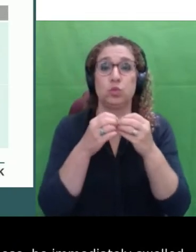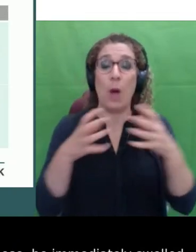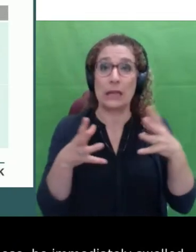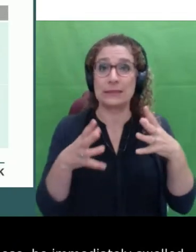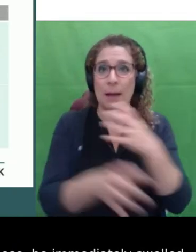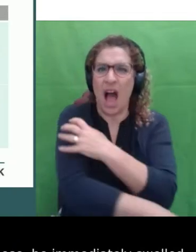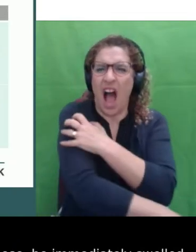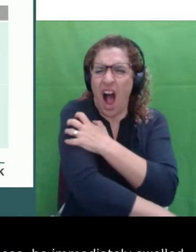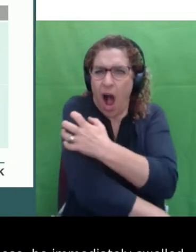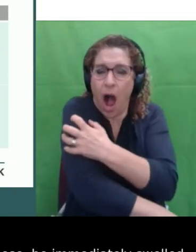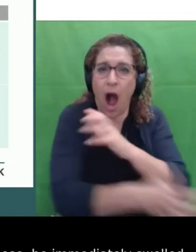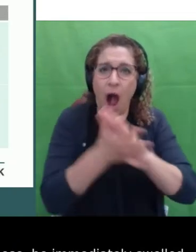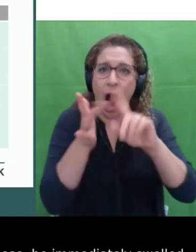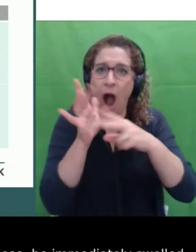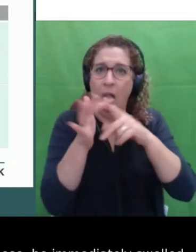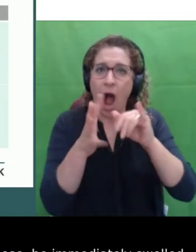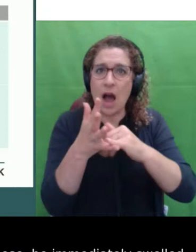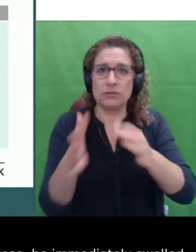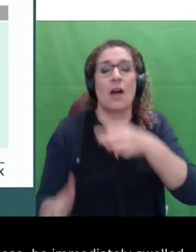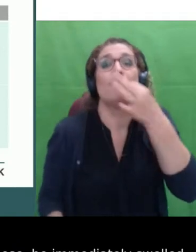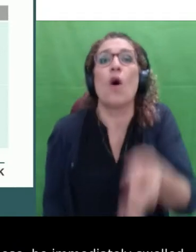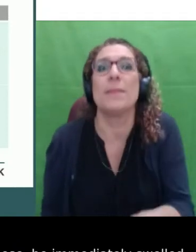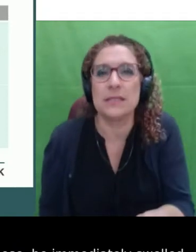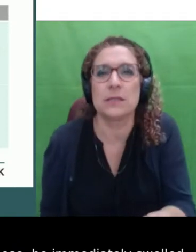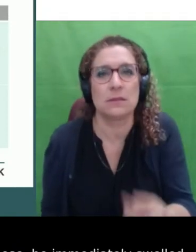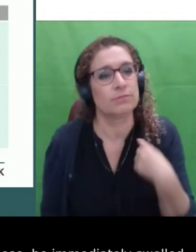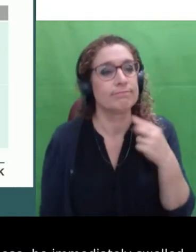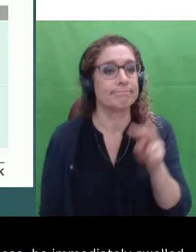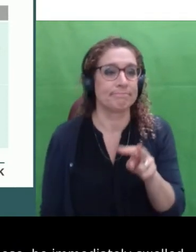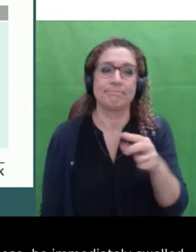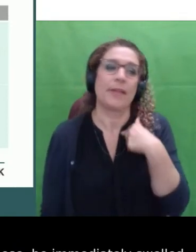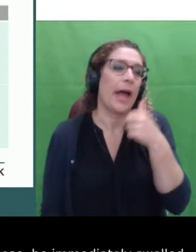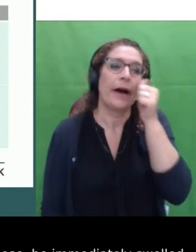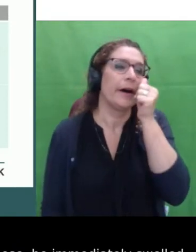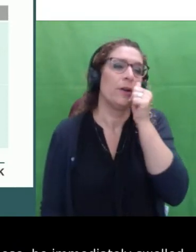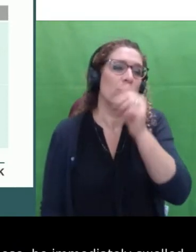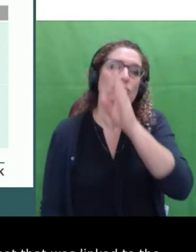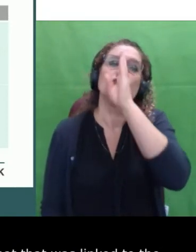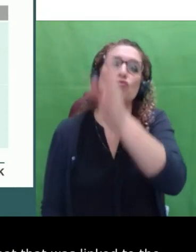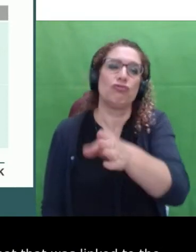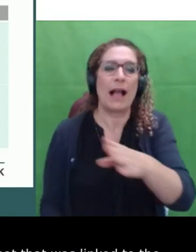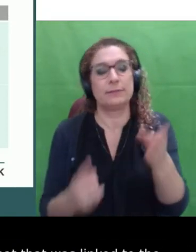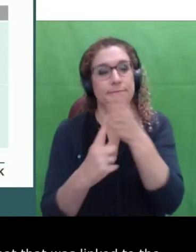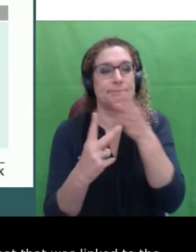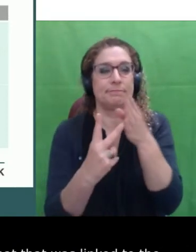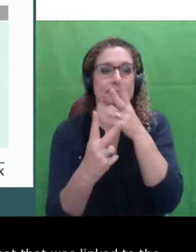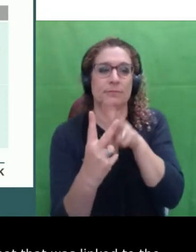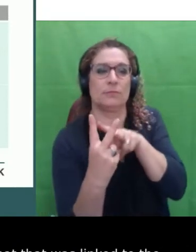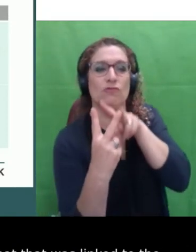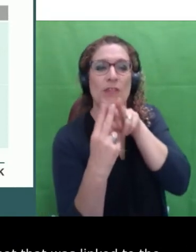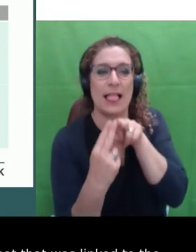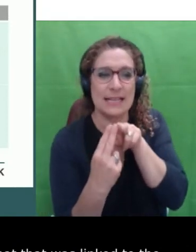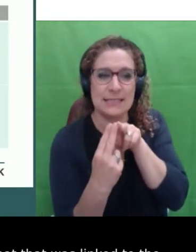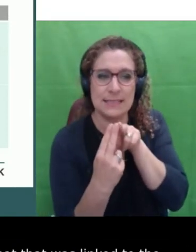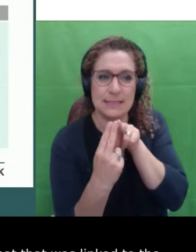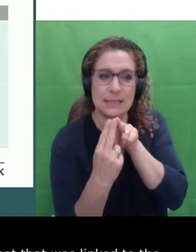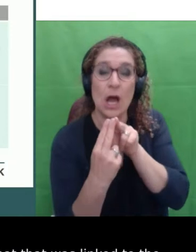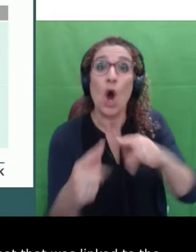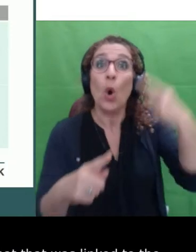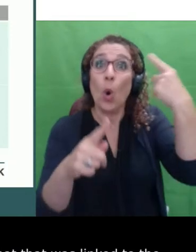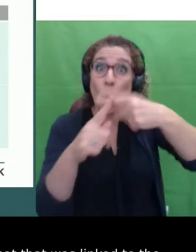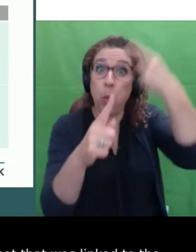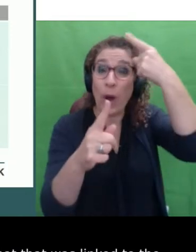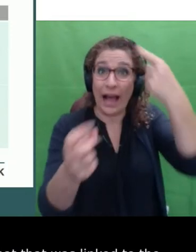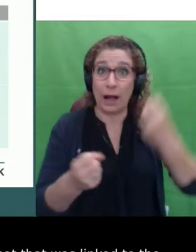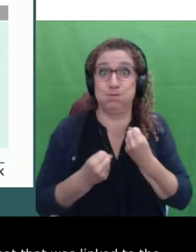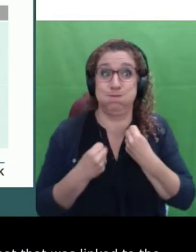was going on and that was linked to the thing that i'd just given him and it went away very quickly so it comes within minutes to an hour or two of exposure